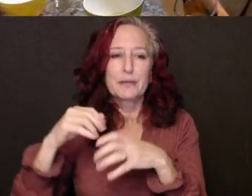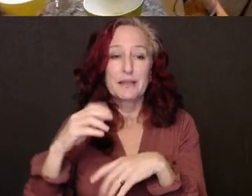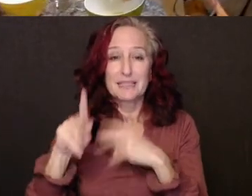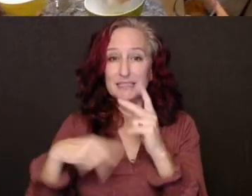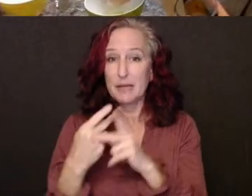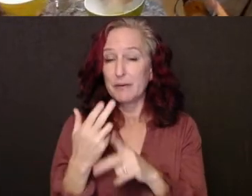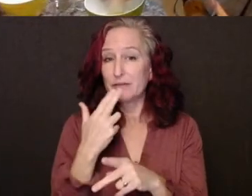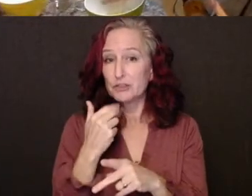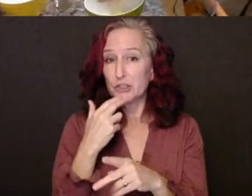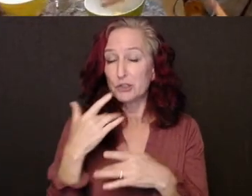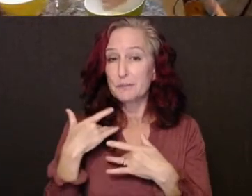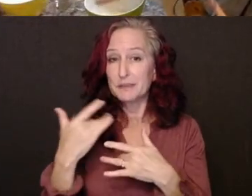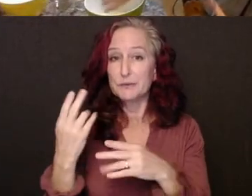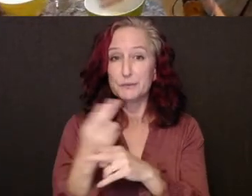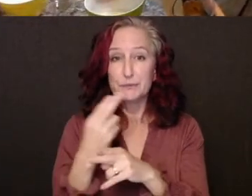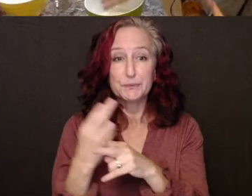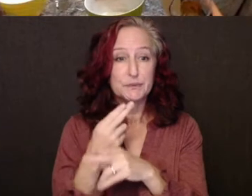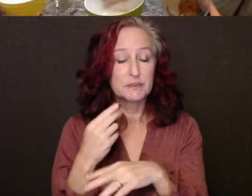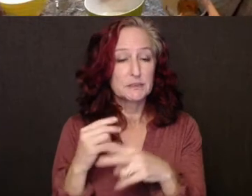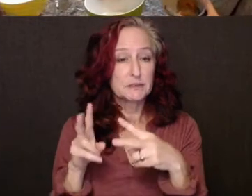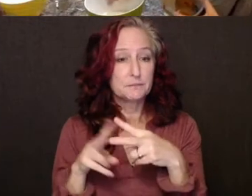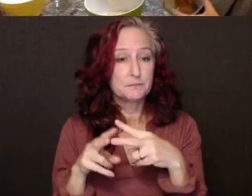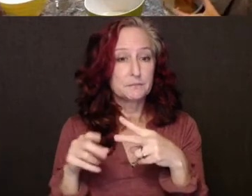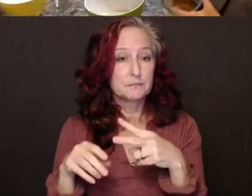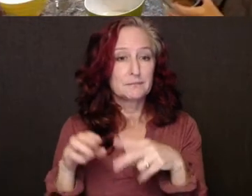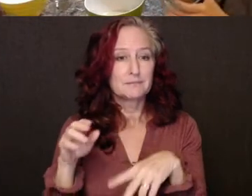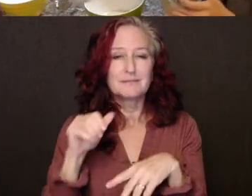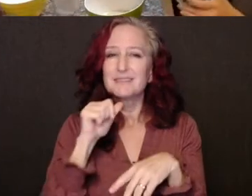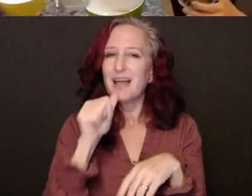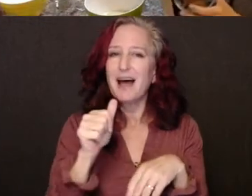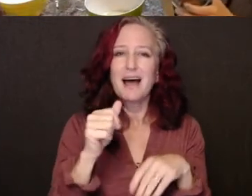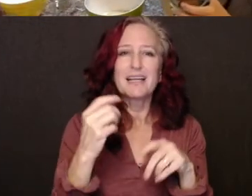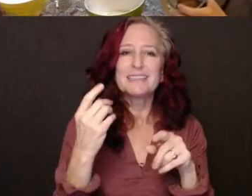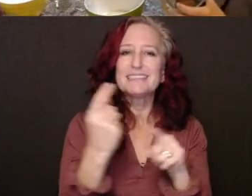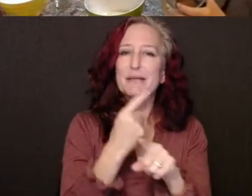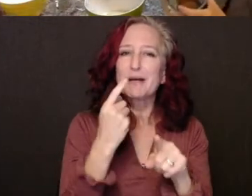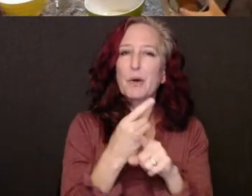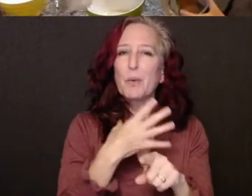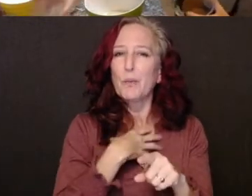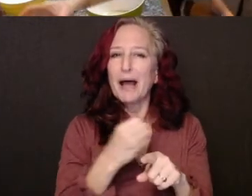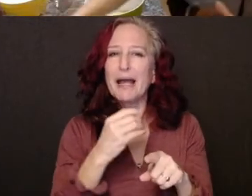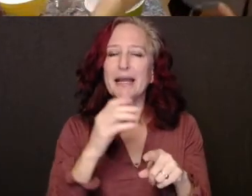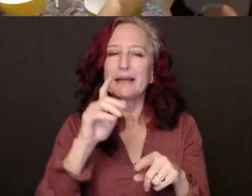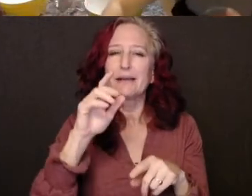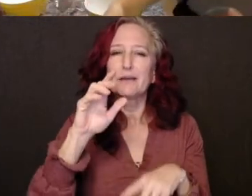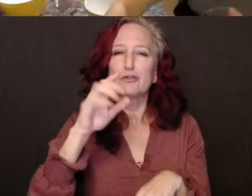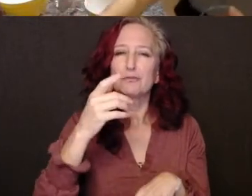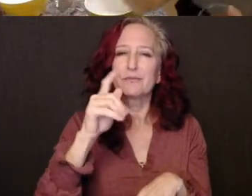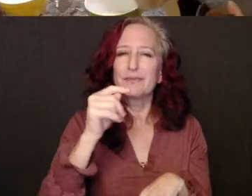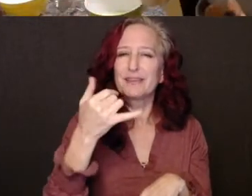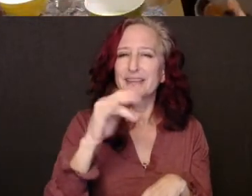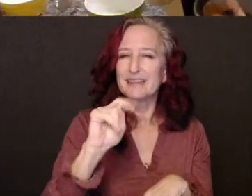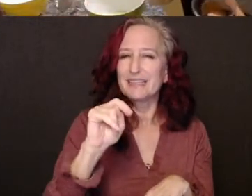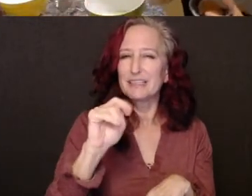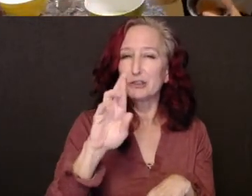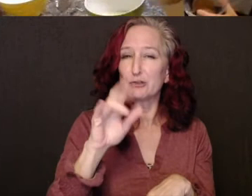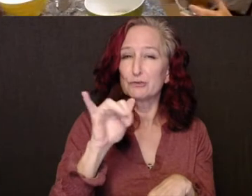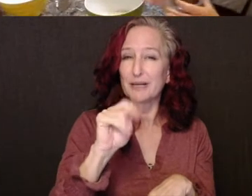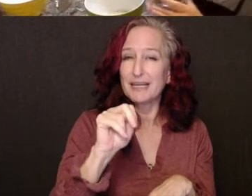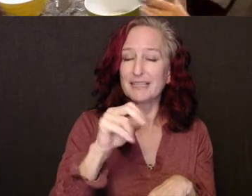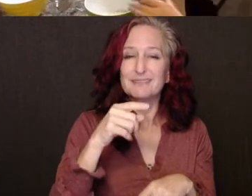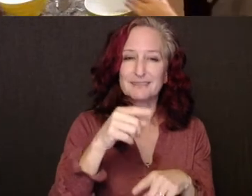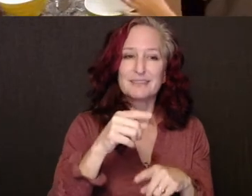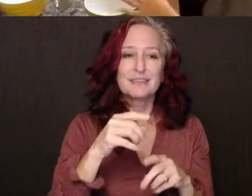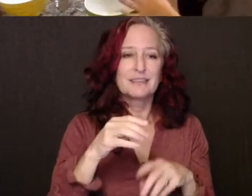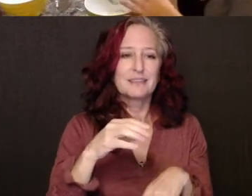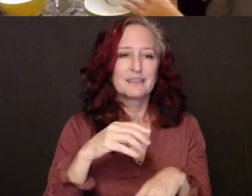always add these in with our wet ingredients because the wet ingredients will dissolve the